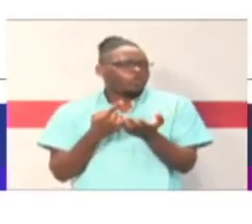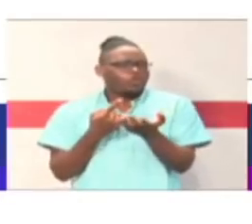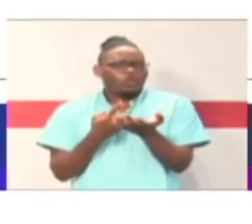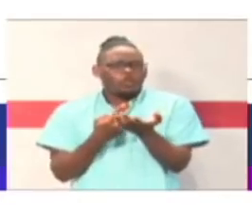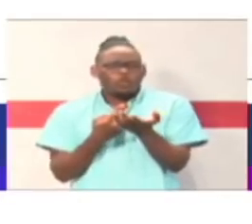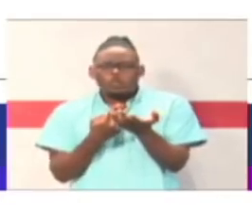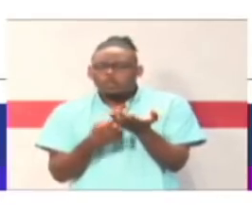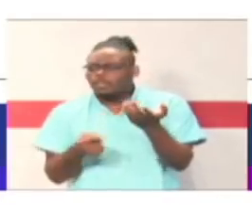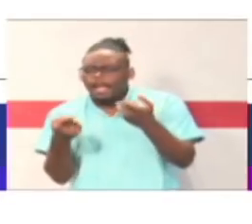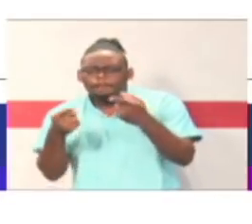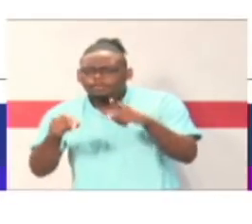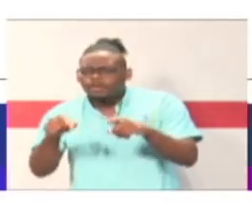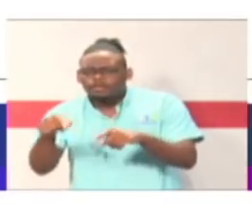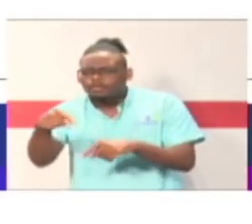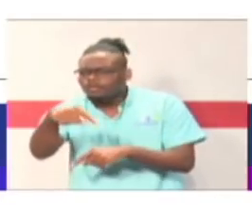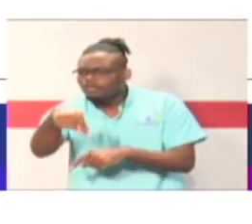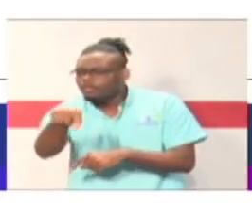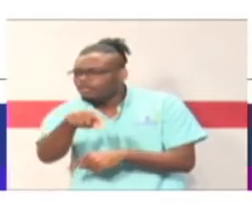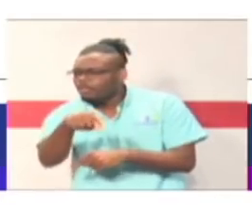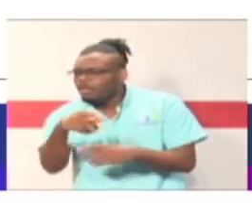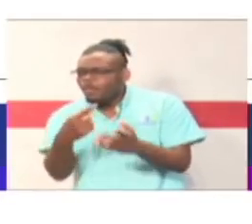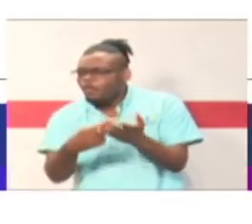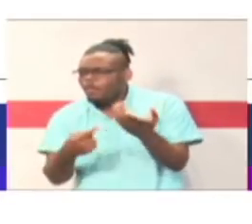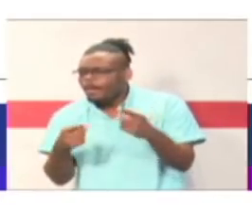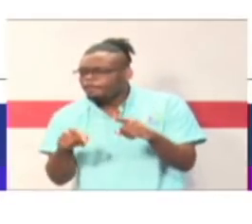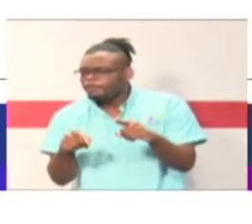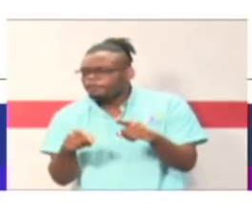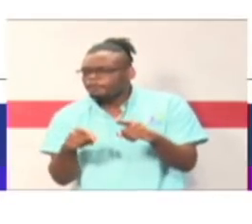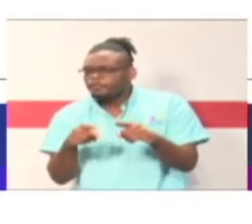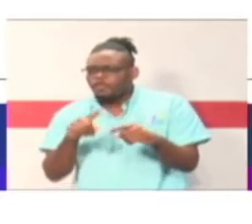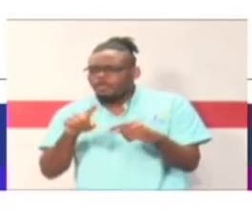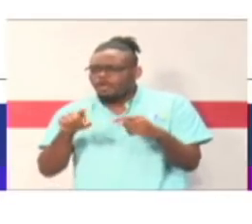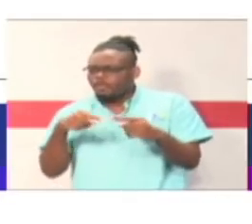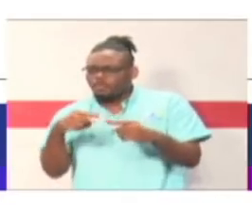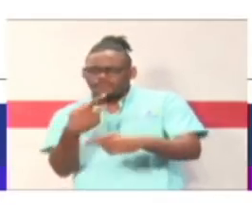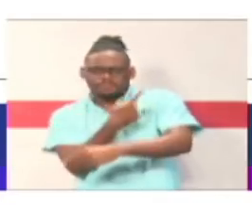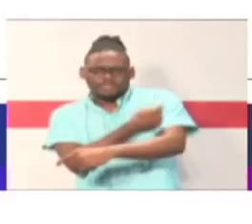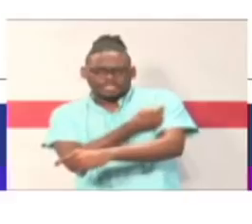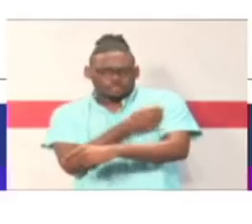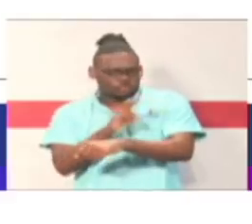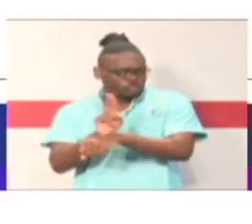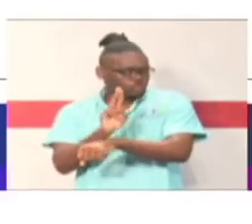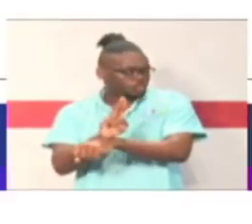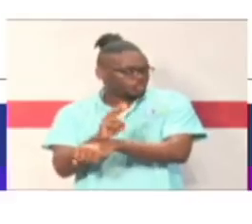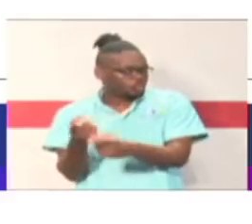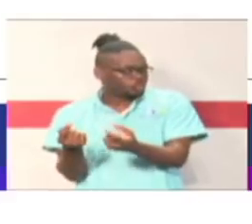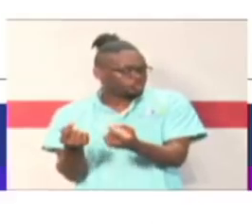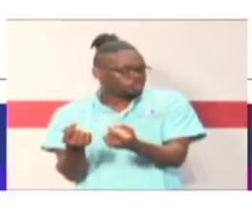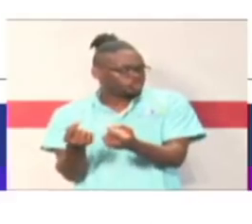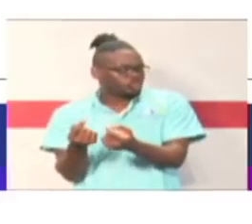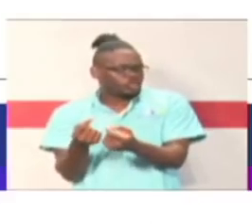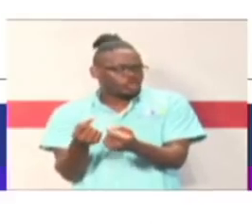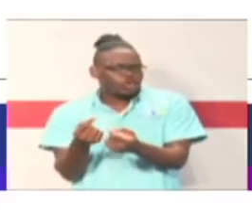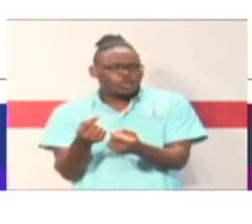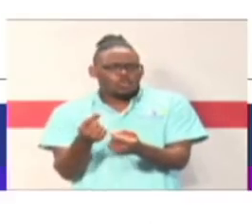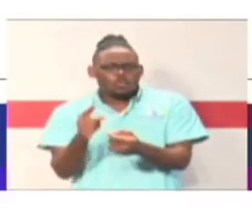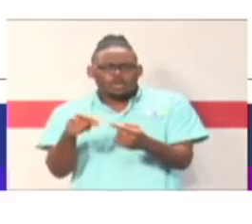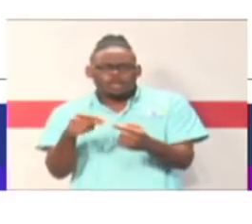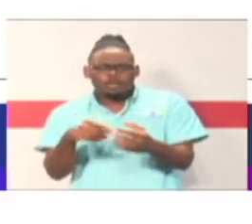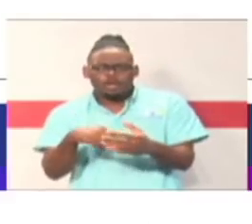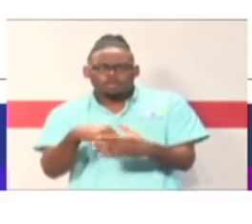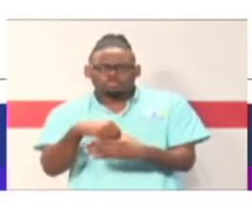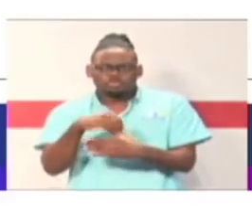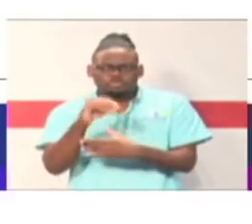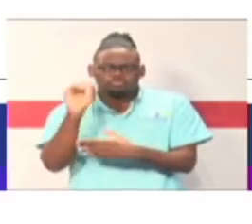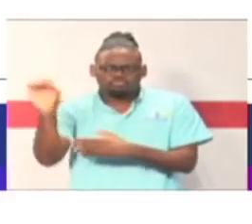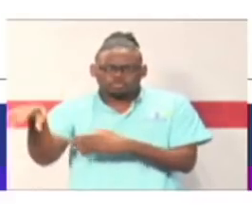waste at the vaccination sites. How are they disposed of the syringes,